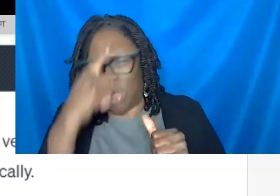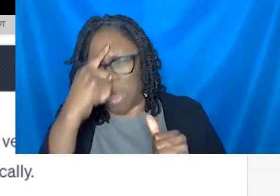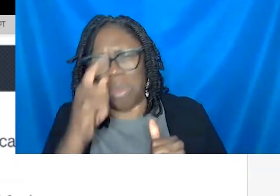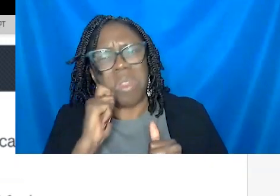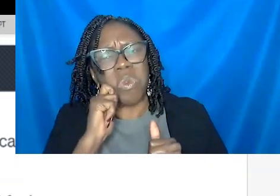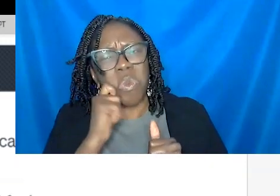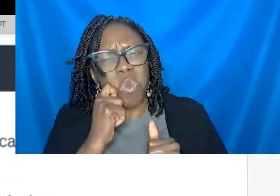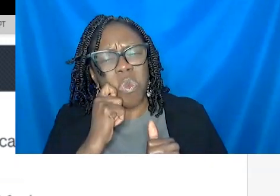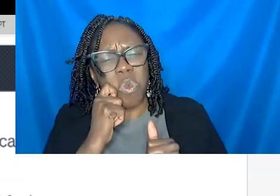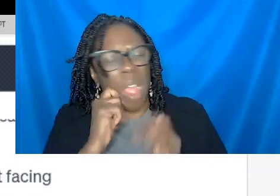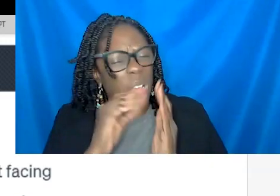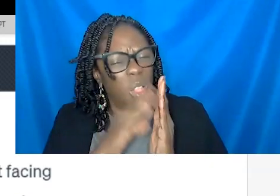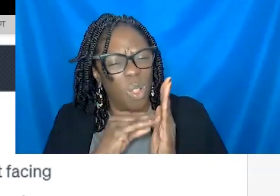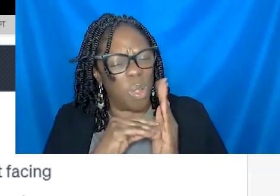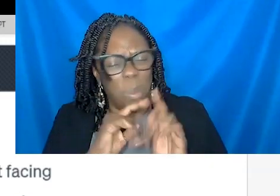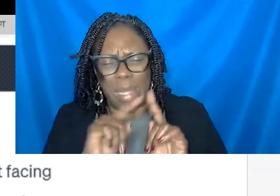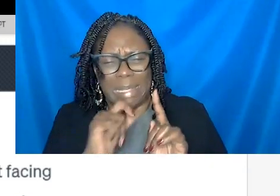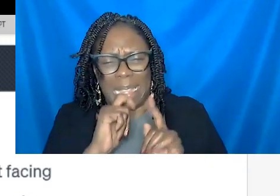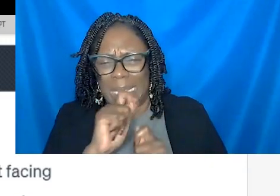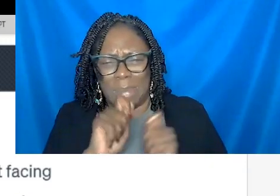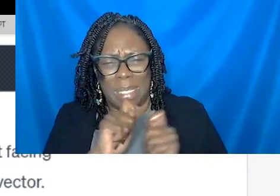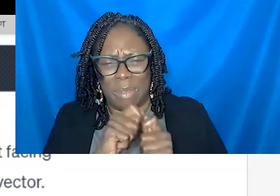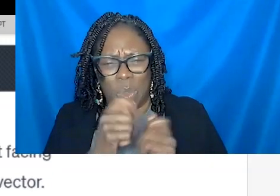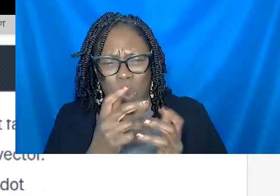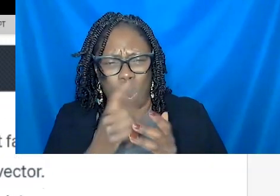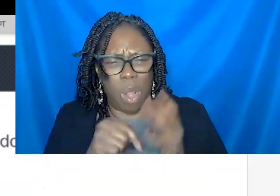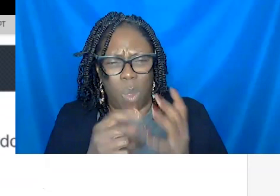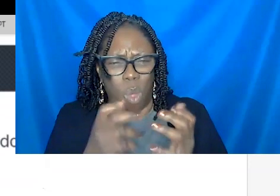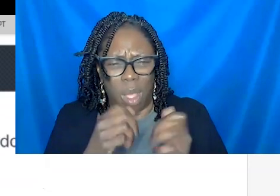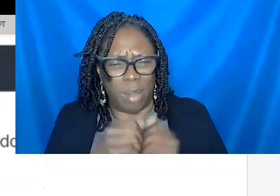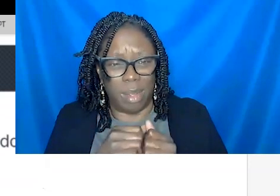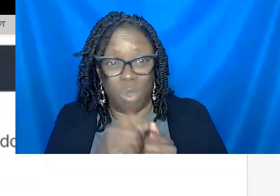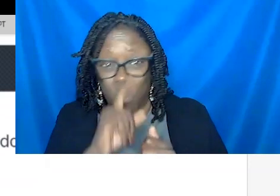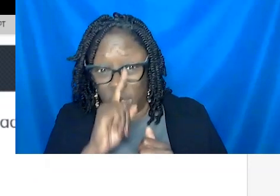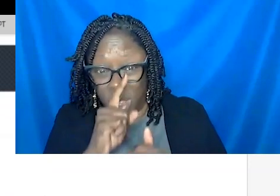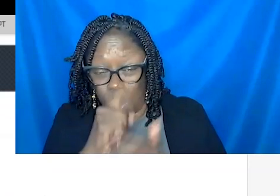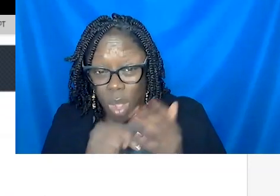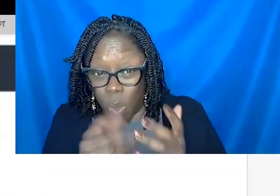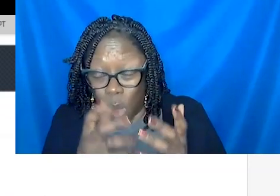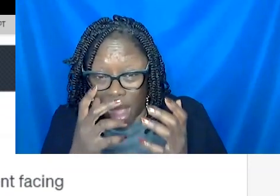from this, but it's not exactly what I want. Because what I really want